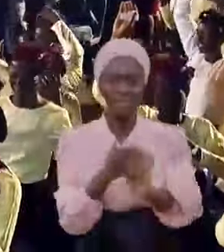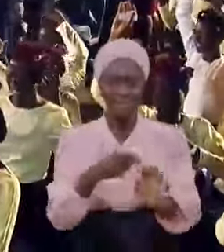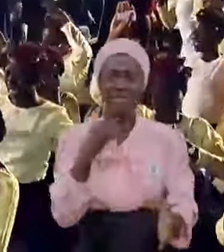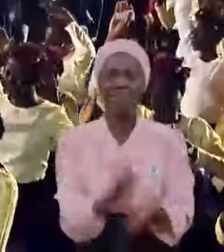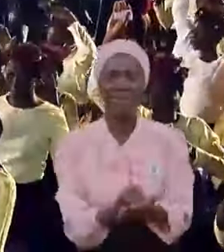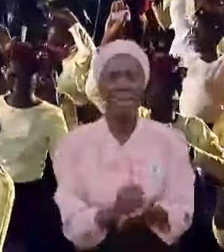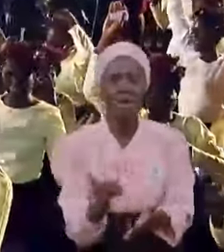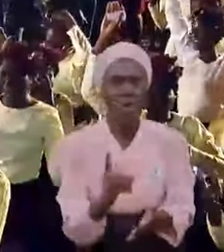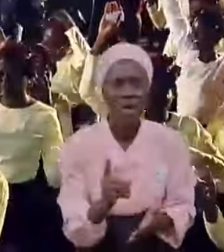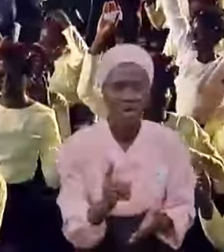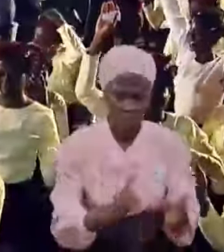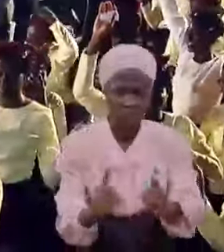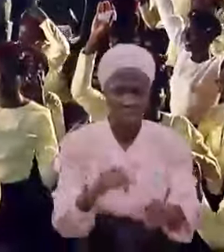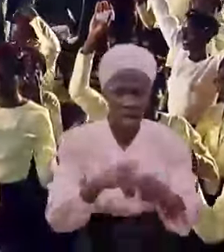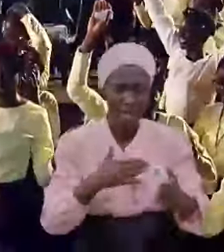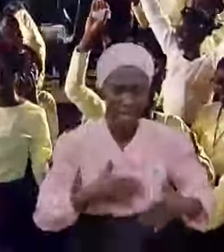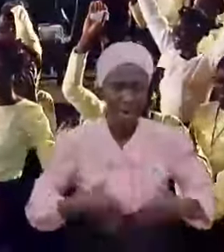Amen.